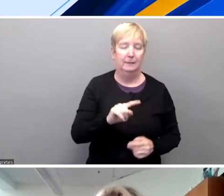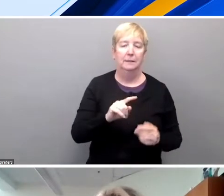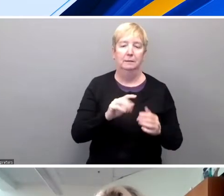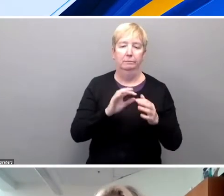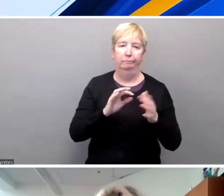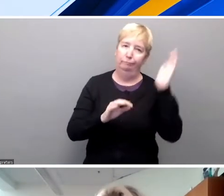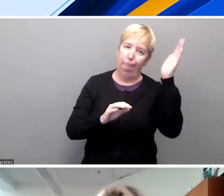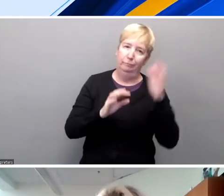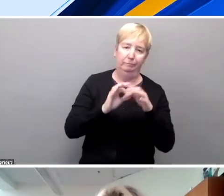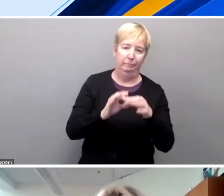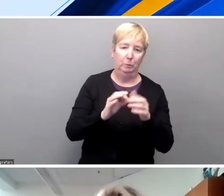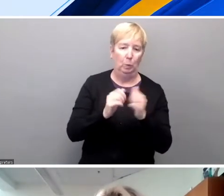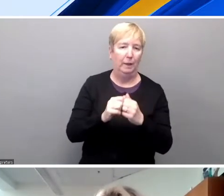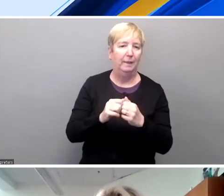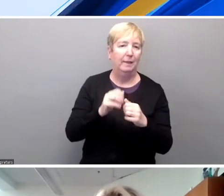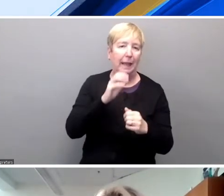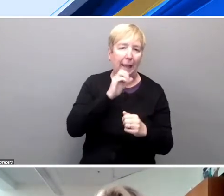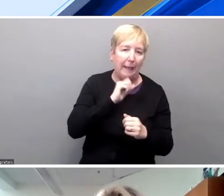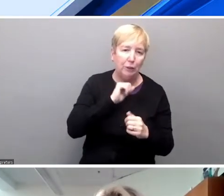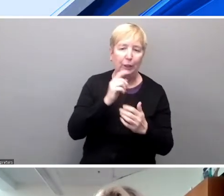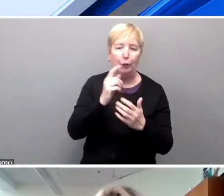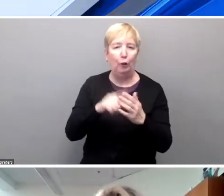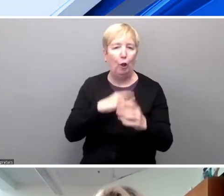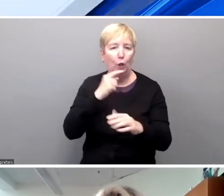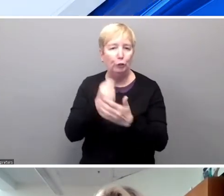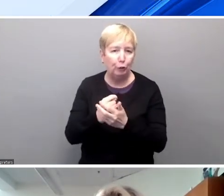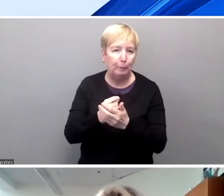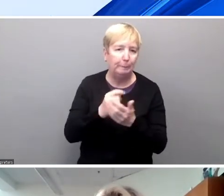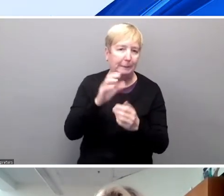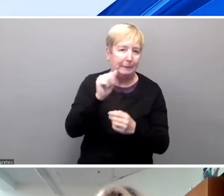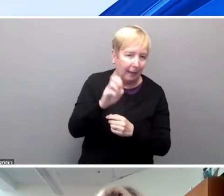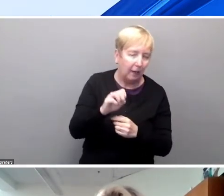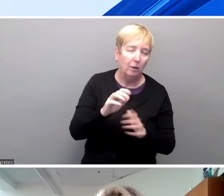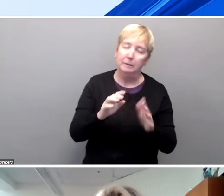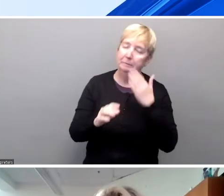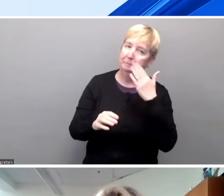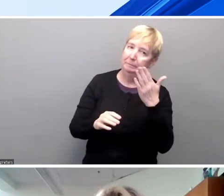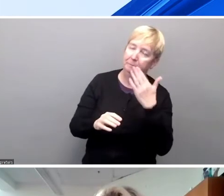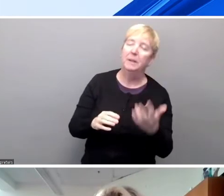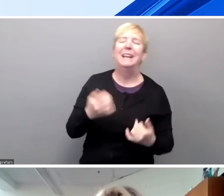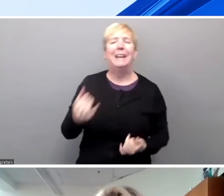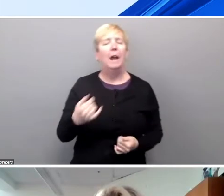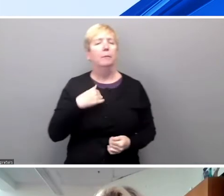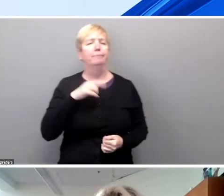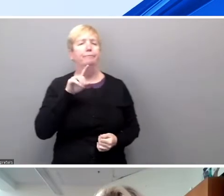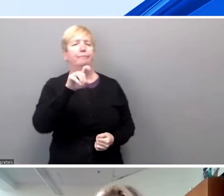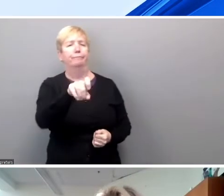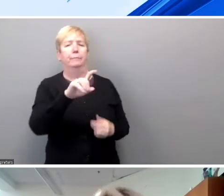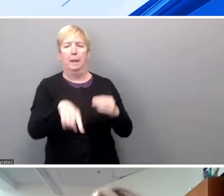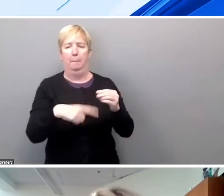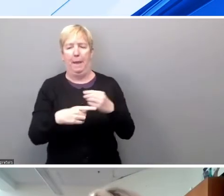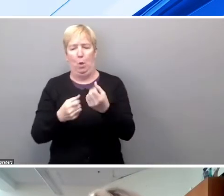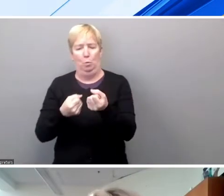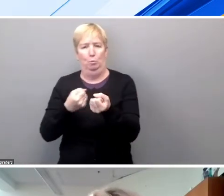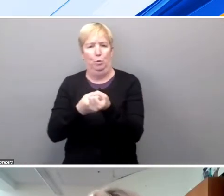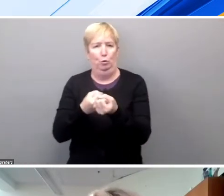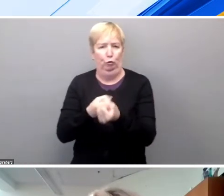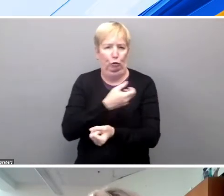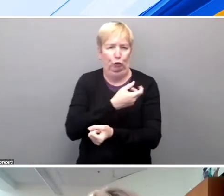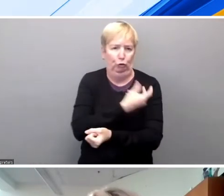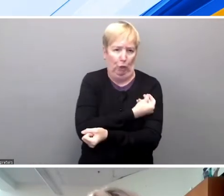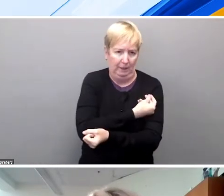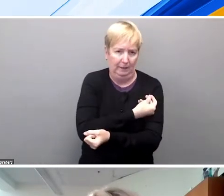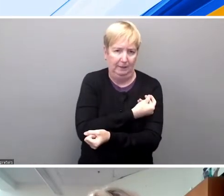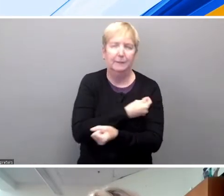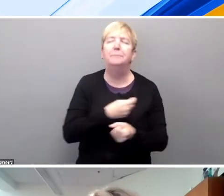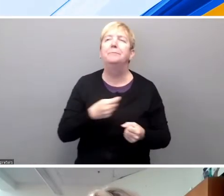So I wanted to follow up with a question about boosters, because I kind of hear this sort of